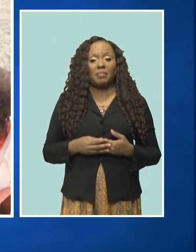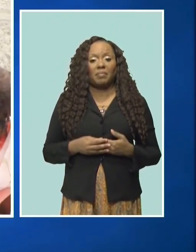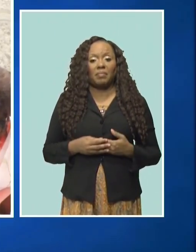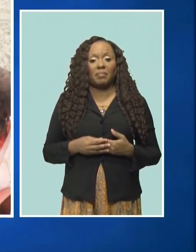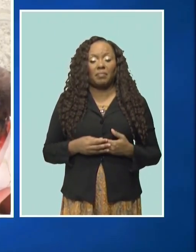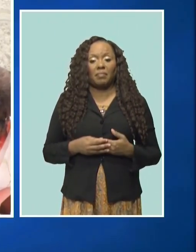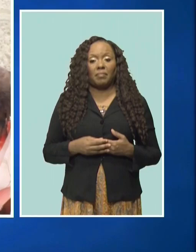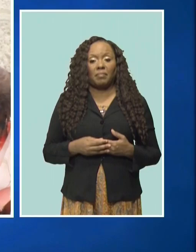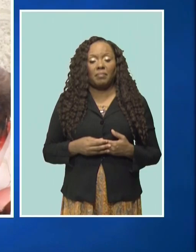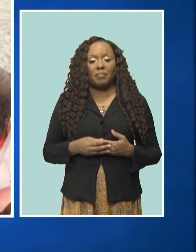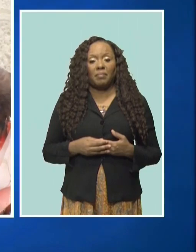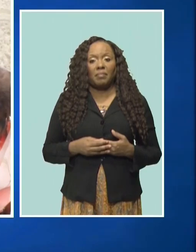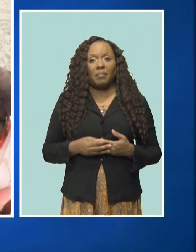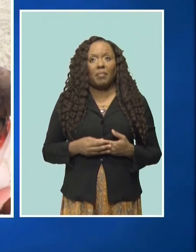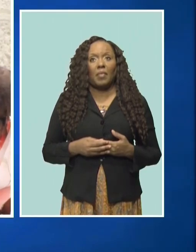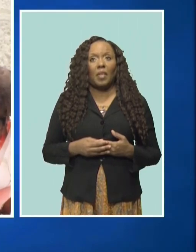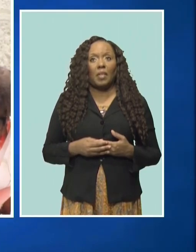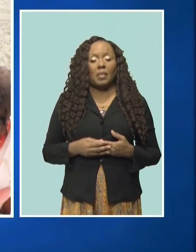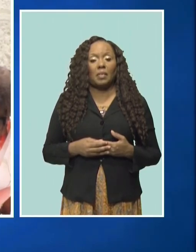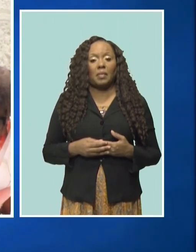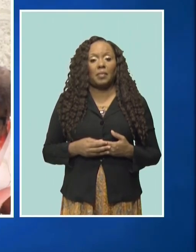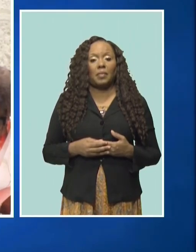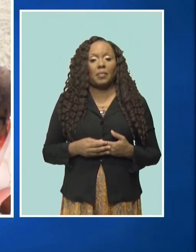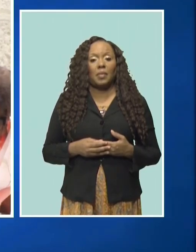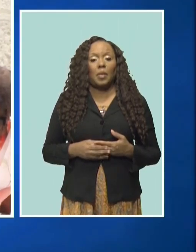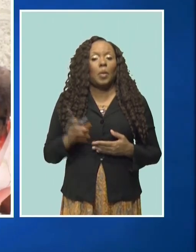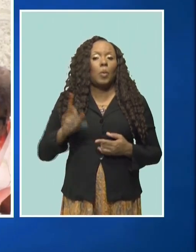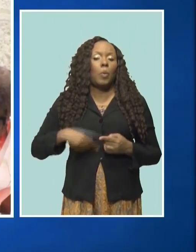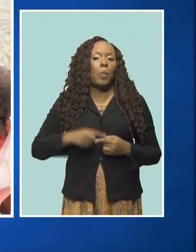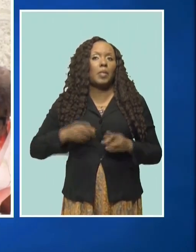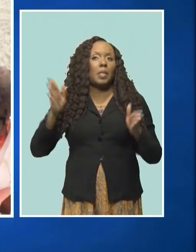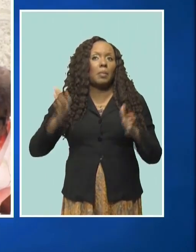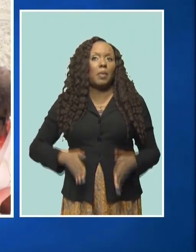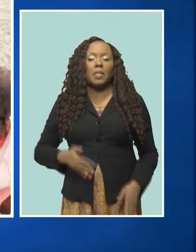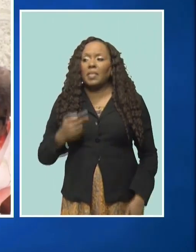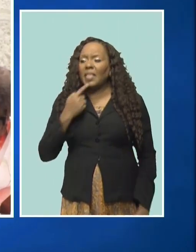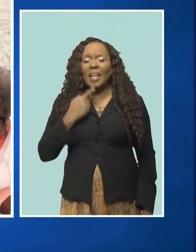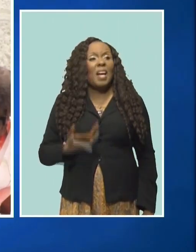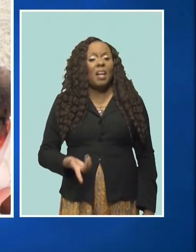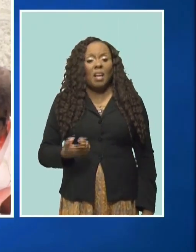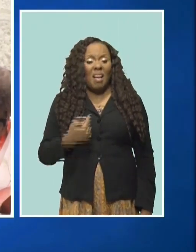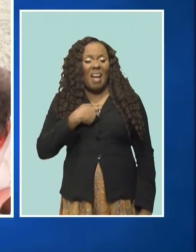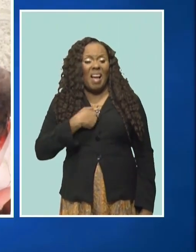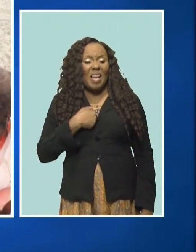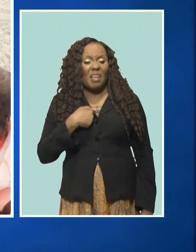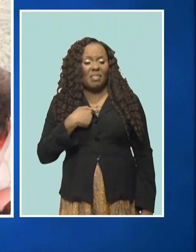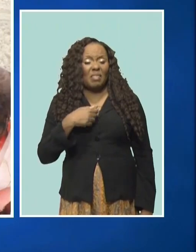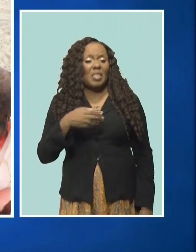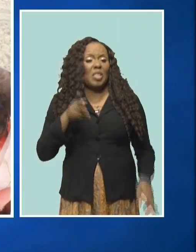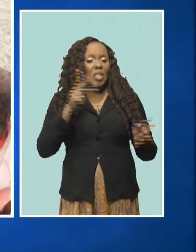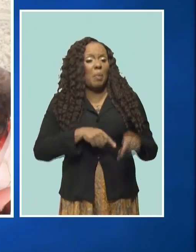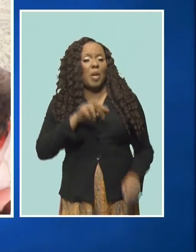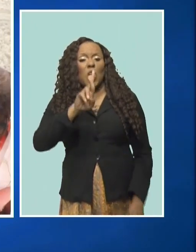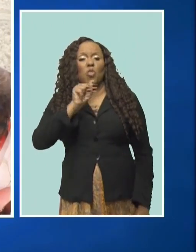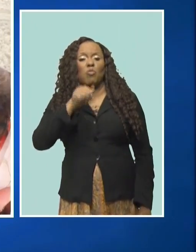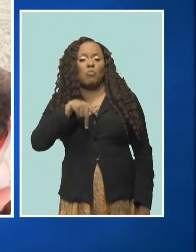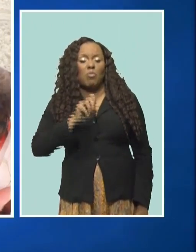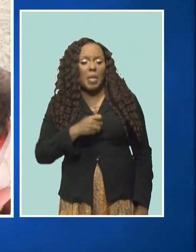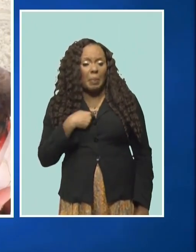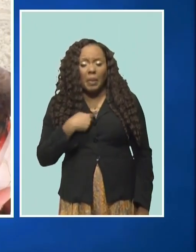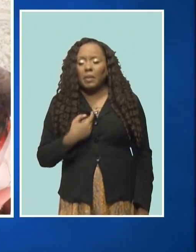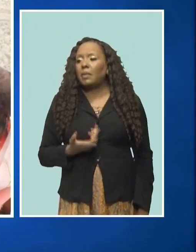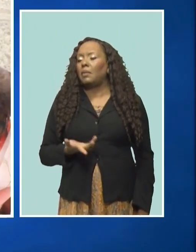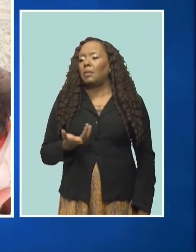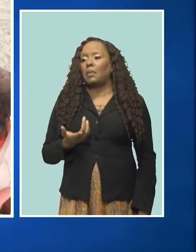case of alleged rape is not always rape. I have had personal friends that picked up a lady on the way